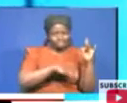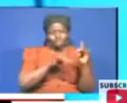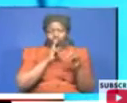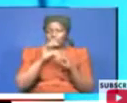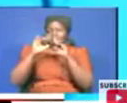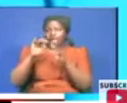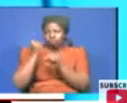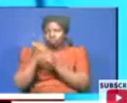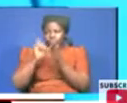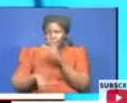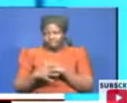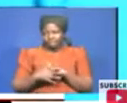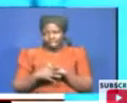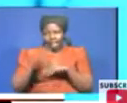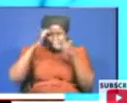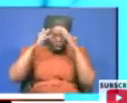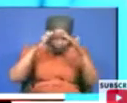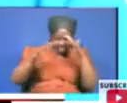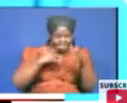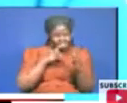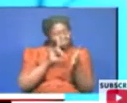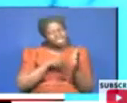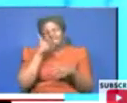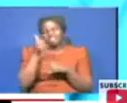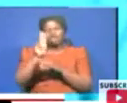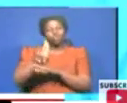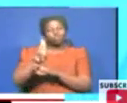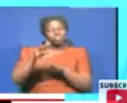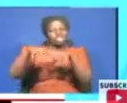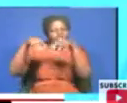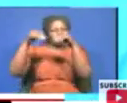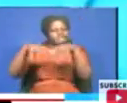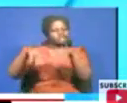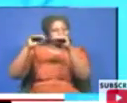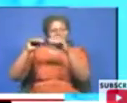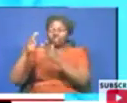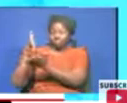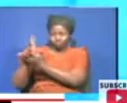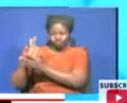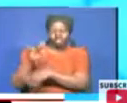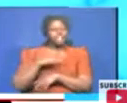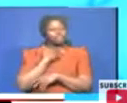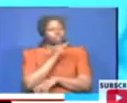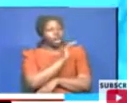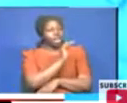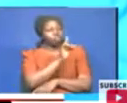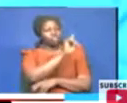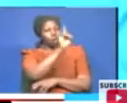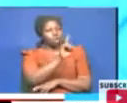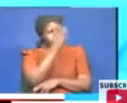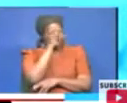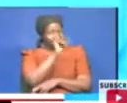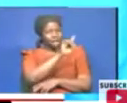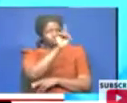They innovate. Yeah, and they say, listen, let's use mud. Exactly. Yeah. So I want to ask you this question, because this is a pet question that I always have, and